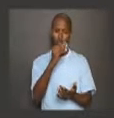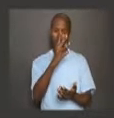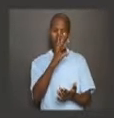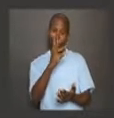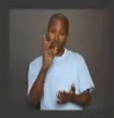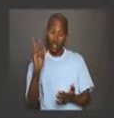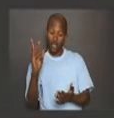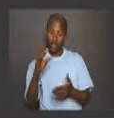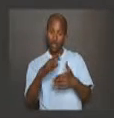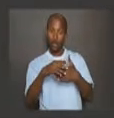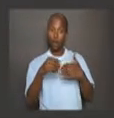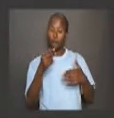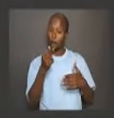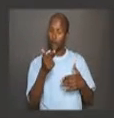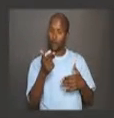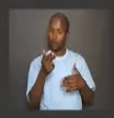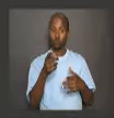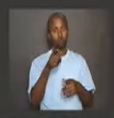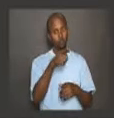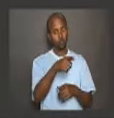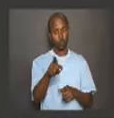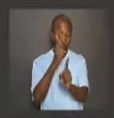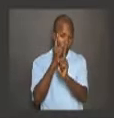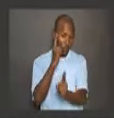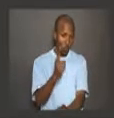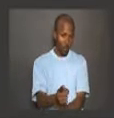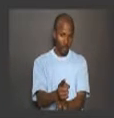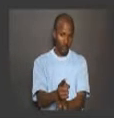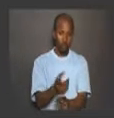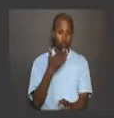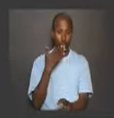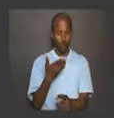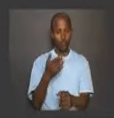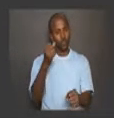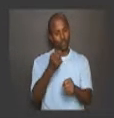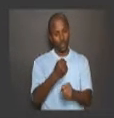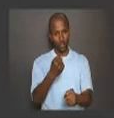10,700 birr, then you are correct. Well done.